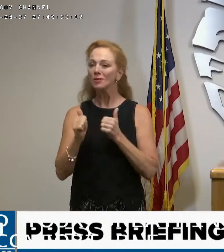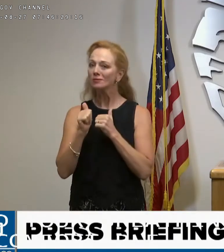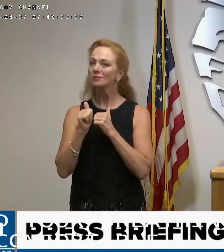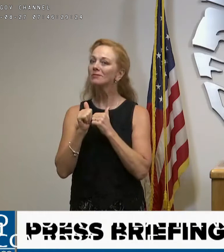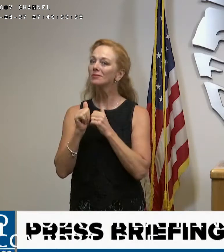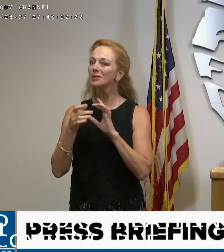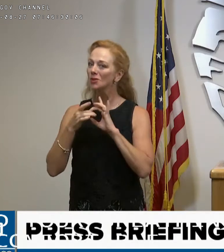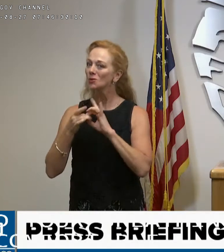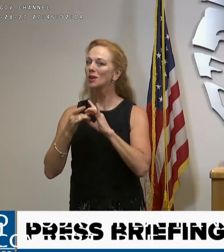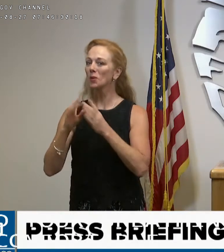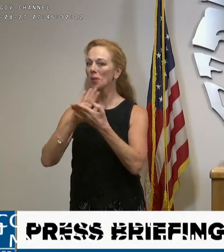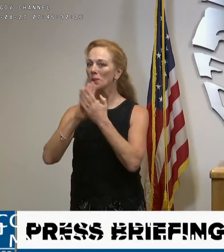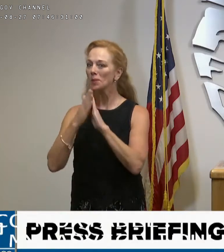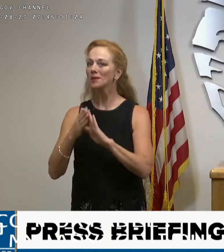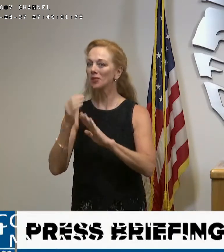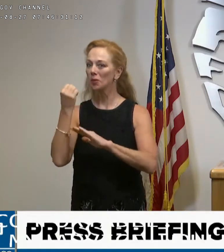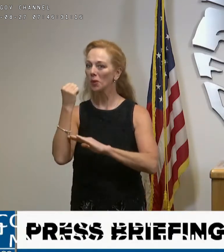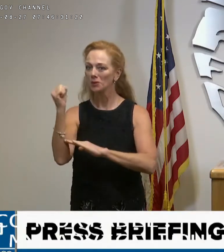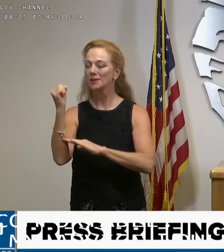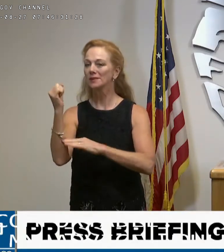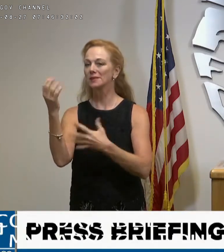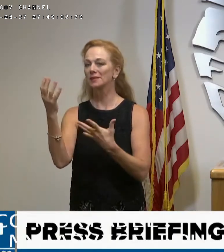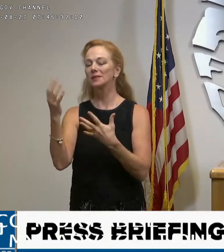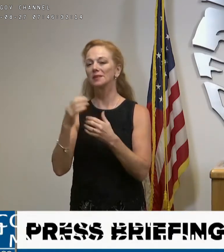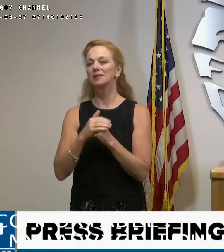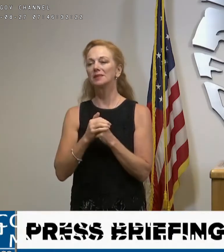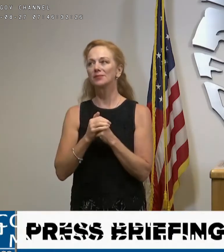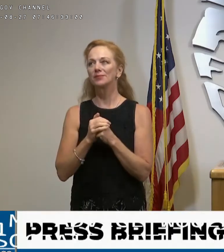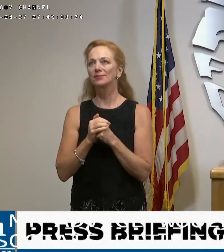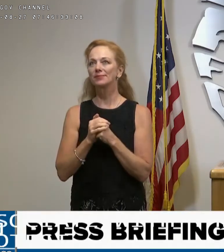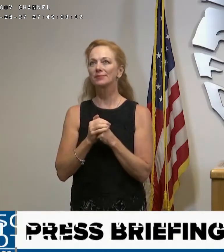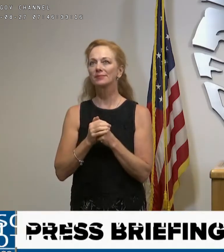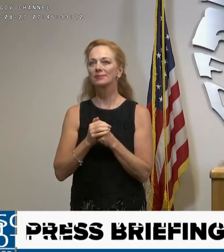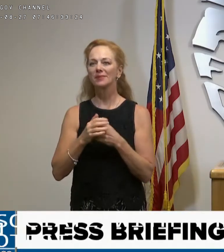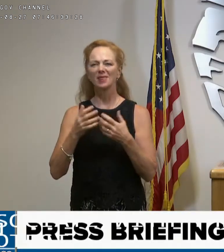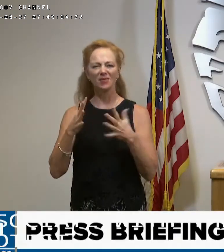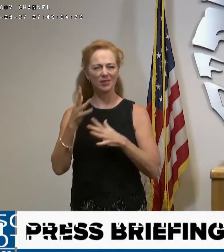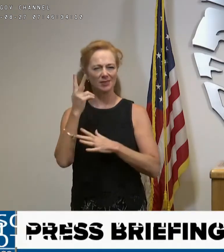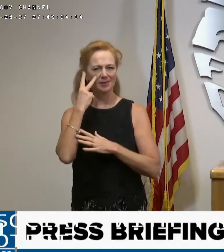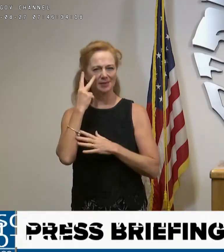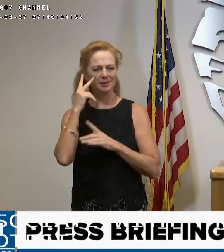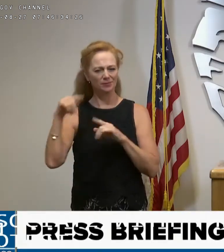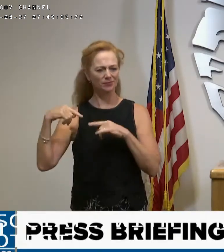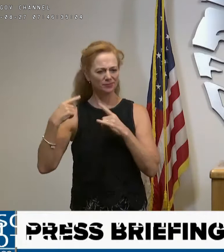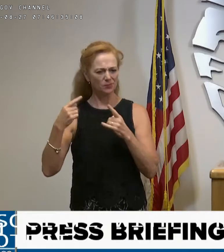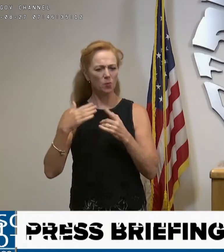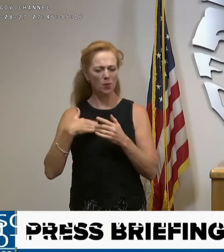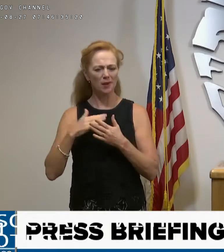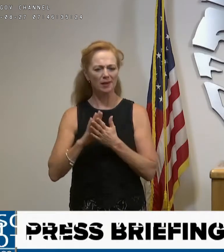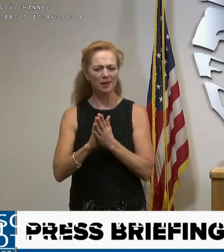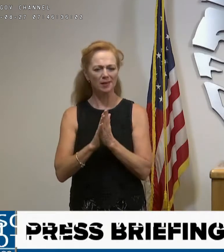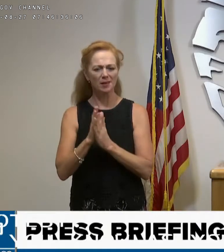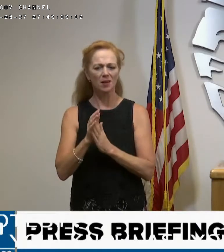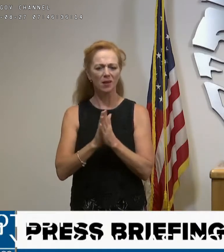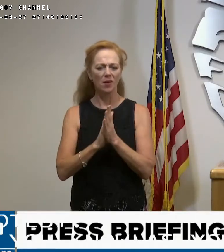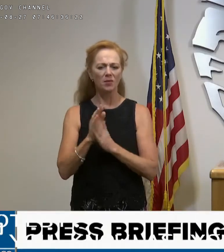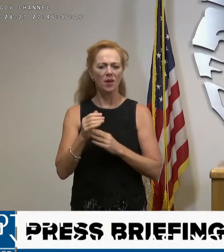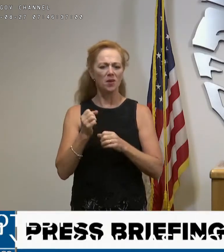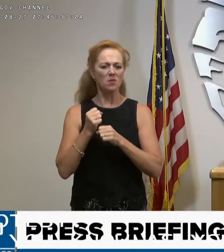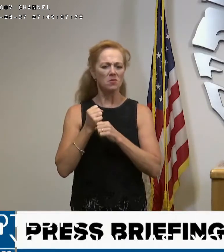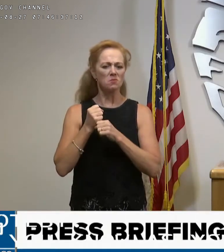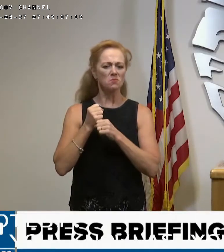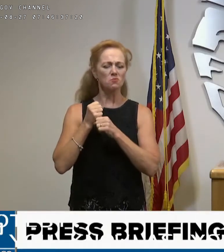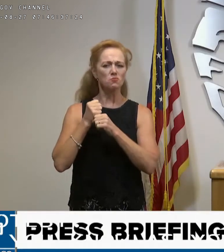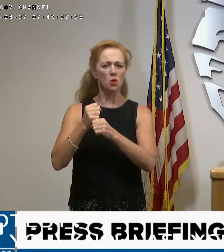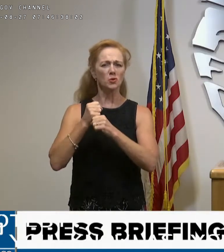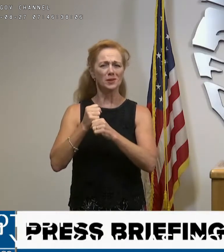with the peaceful protest. As you know and you saw during this time, we had protests of upwards of 8,000